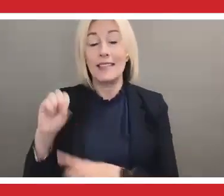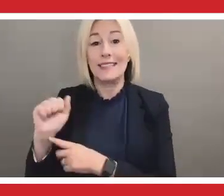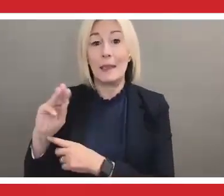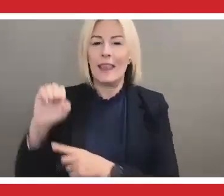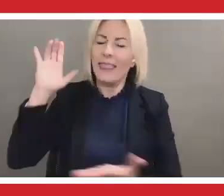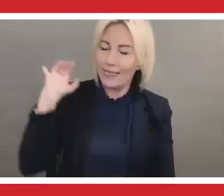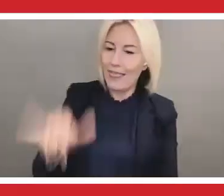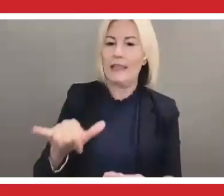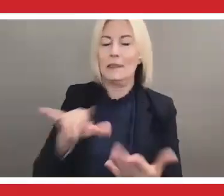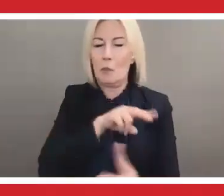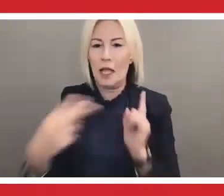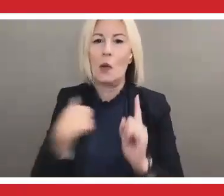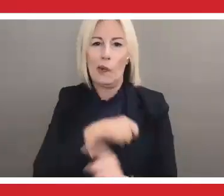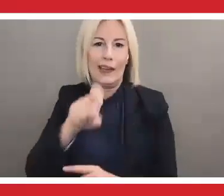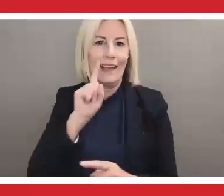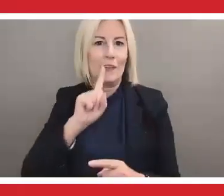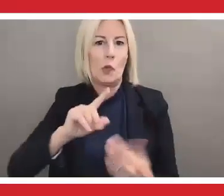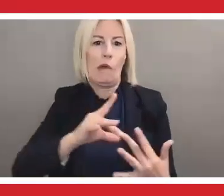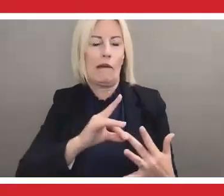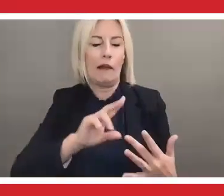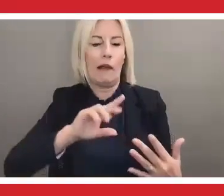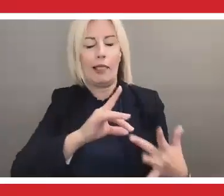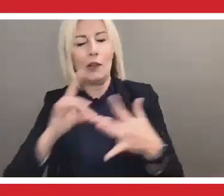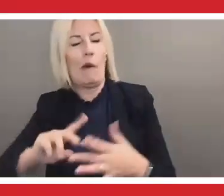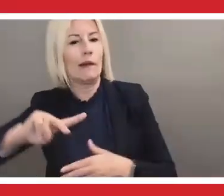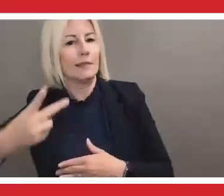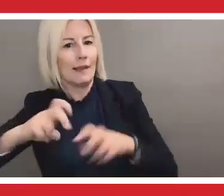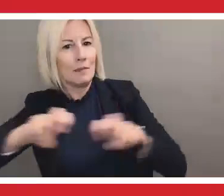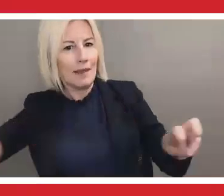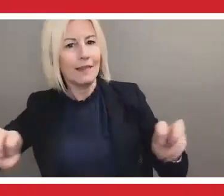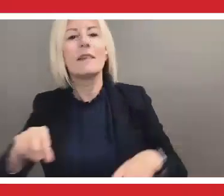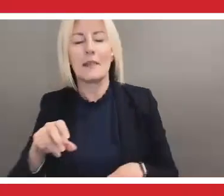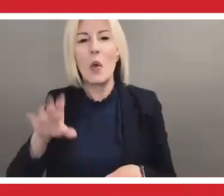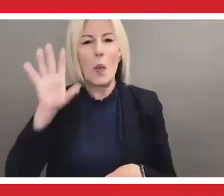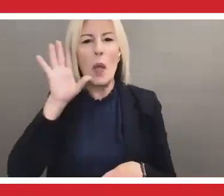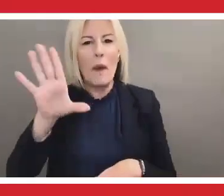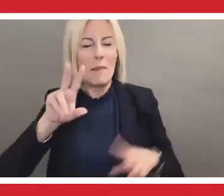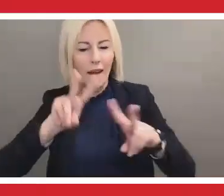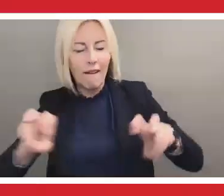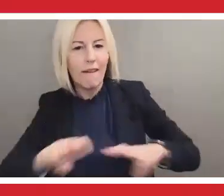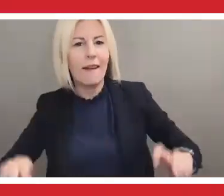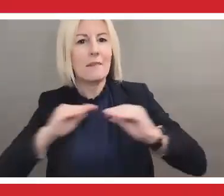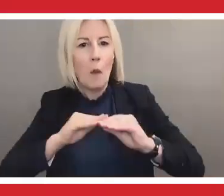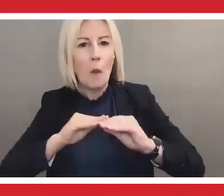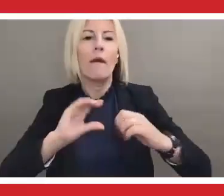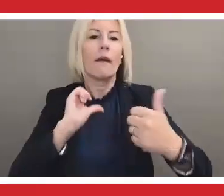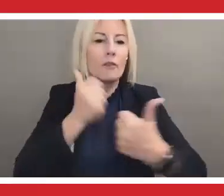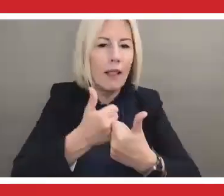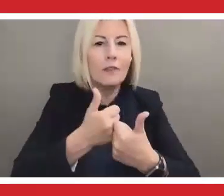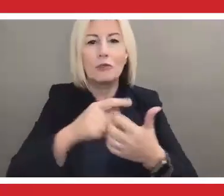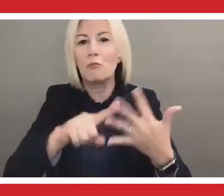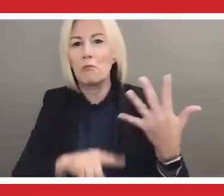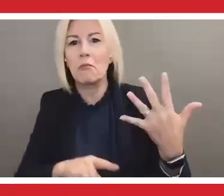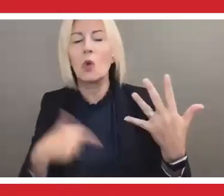moving into our second panel, we're going to be looking at, that in a little bit more depth, and challenges. We need to recognise